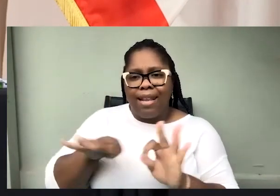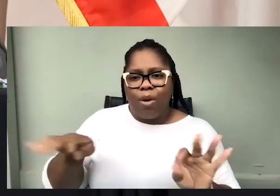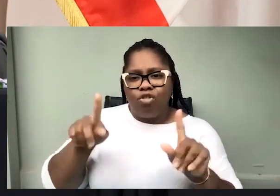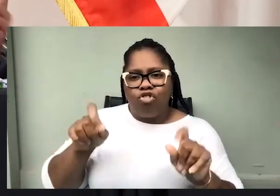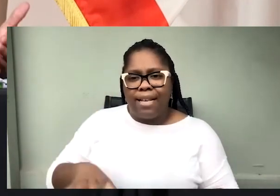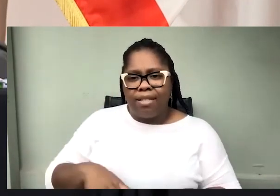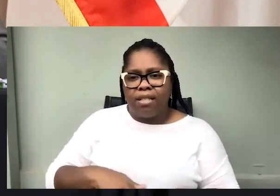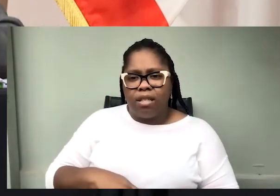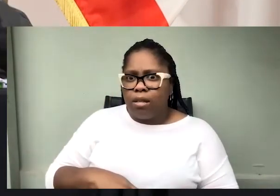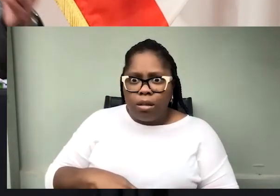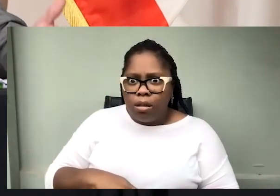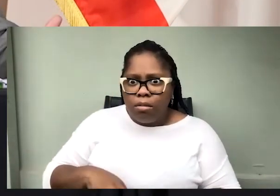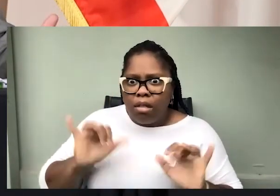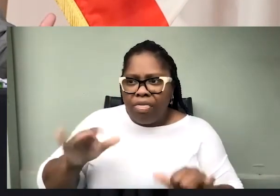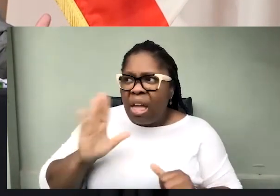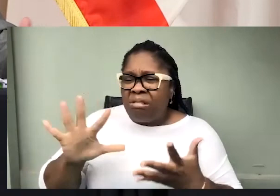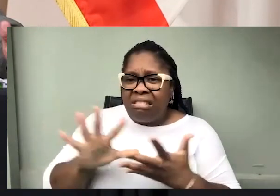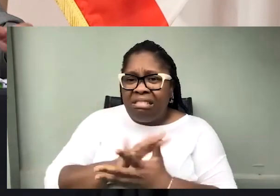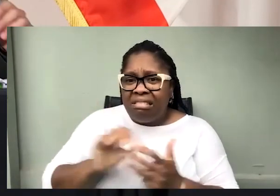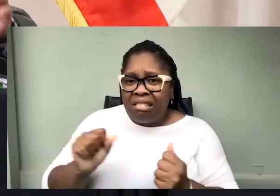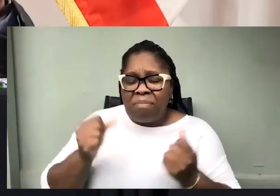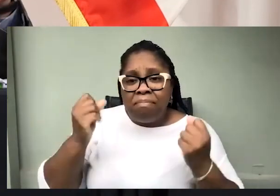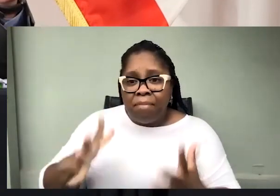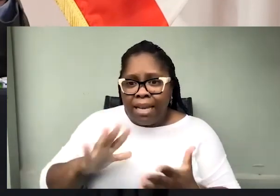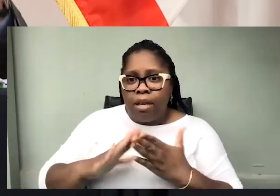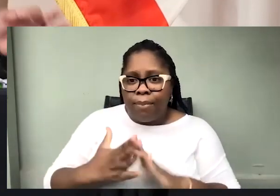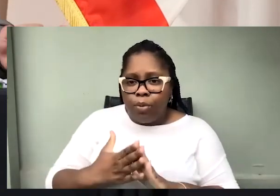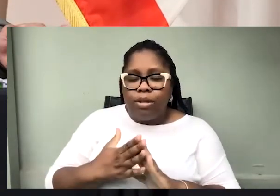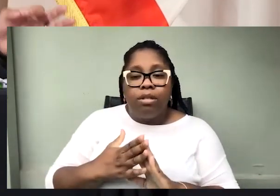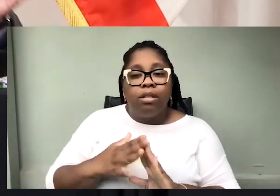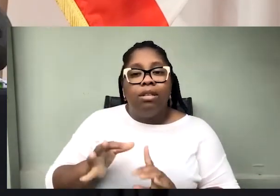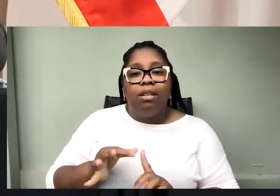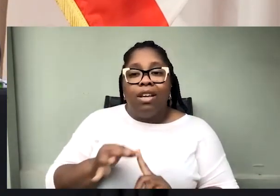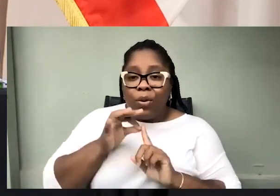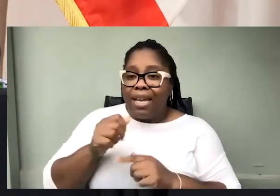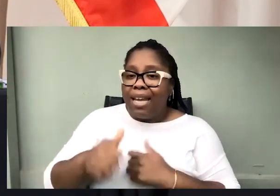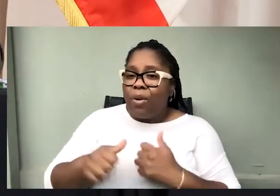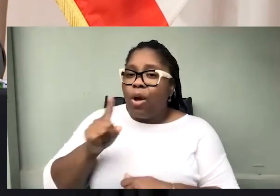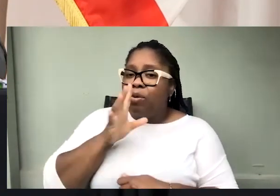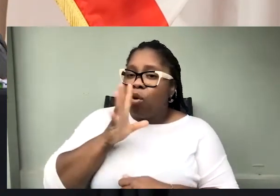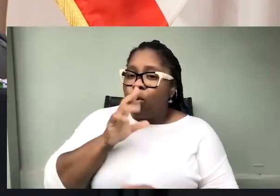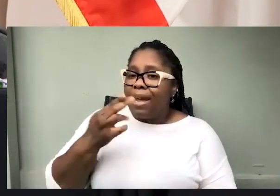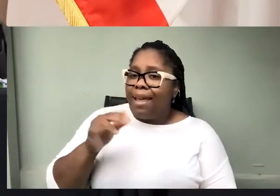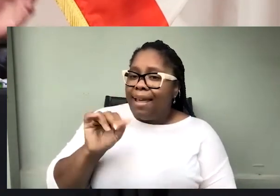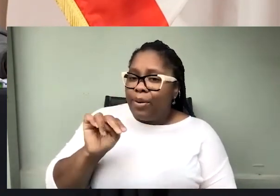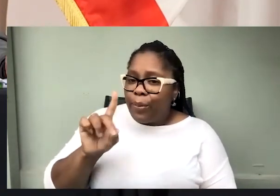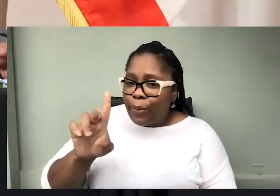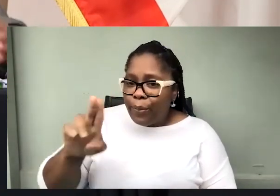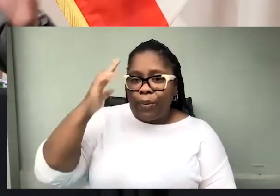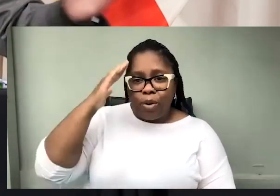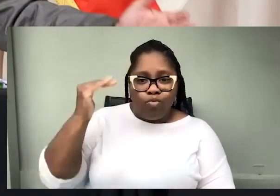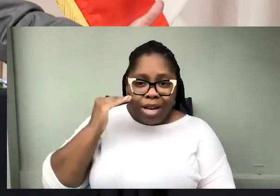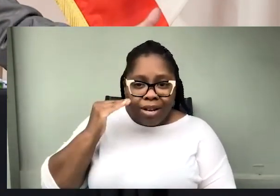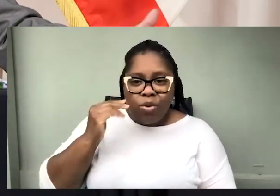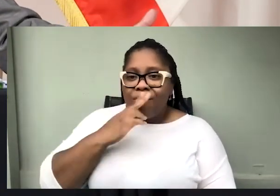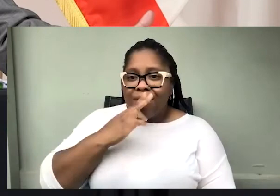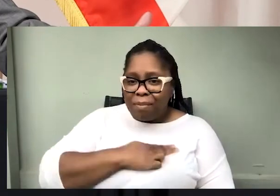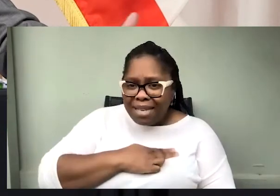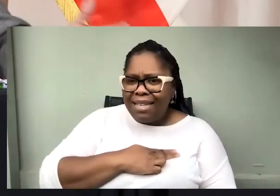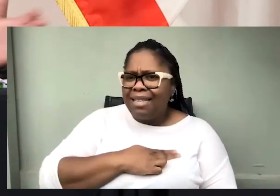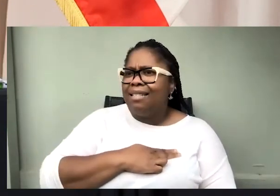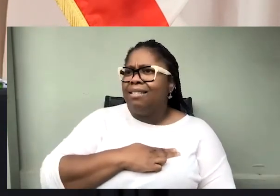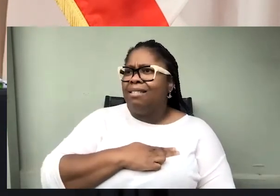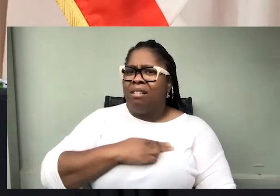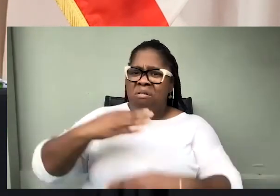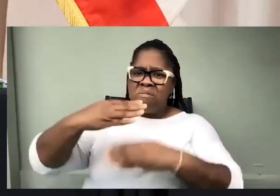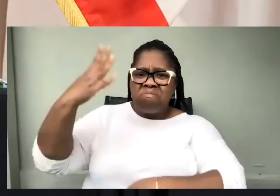That would have been devastating for a number of communities, including anyone who spoke Hindu, Korean, I think Vietnamese, a whole bunch of different languages